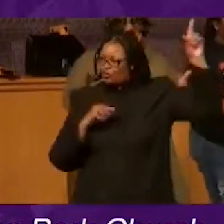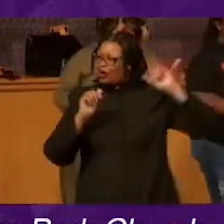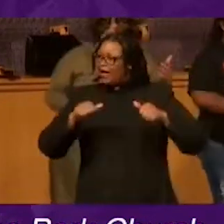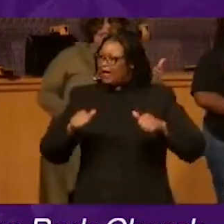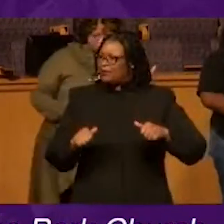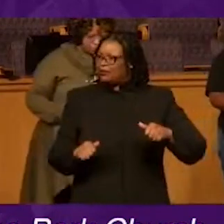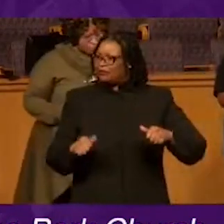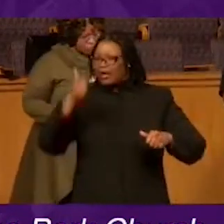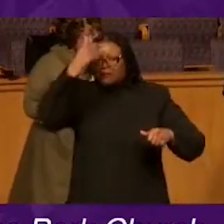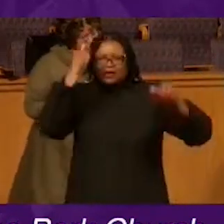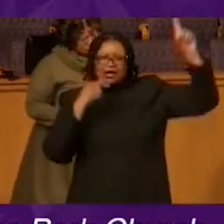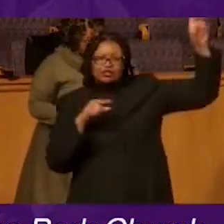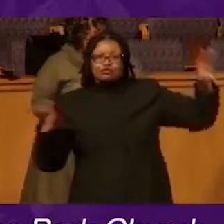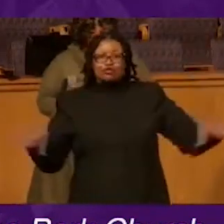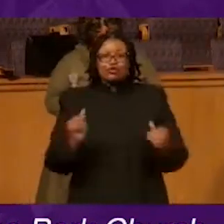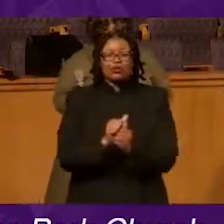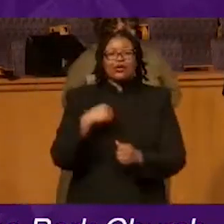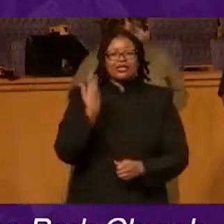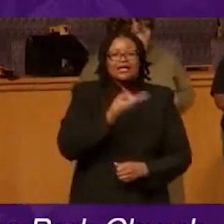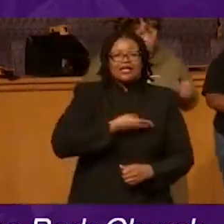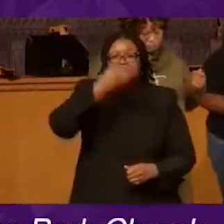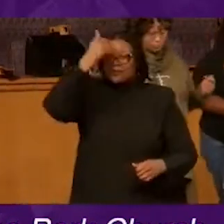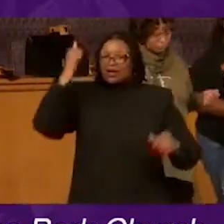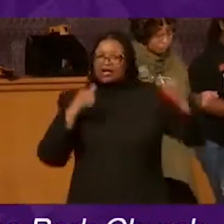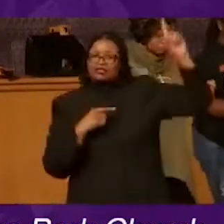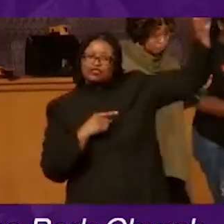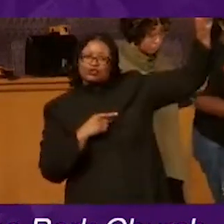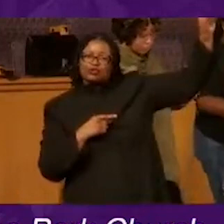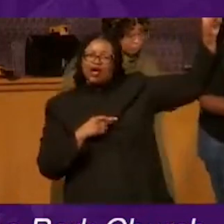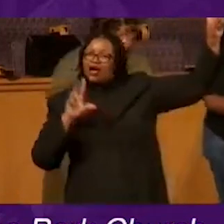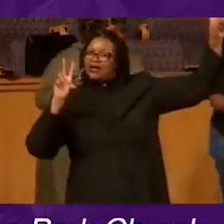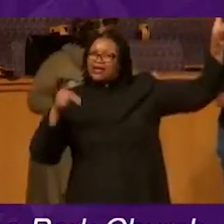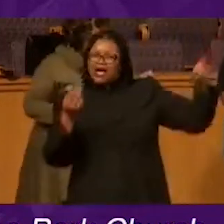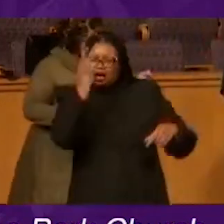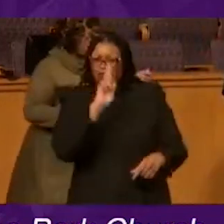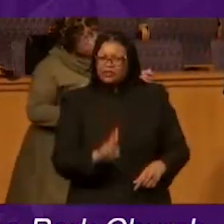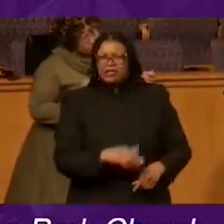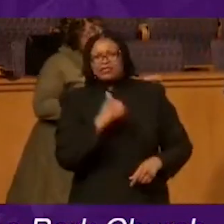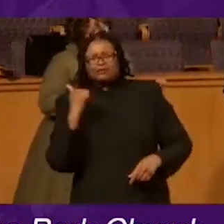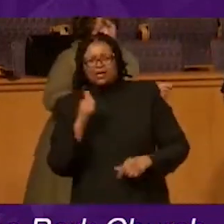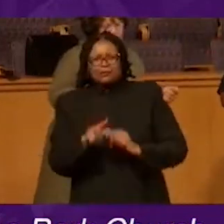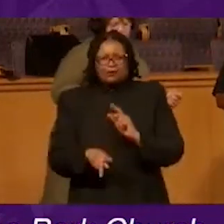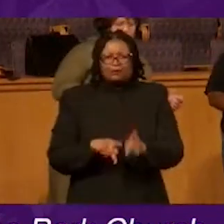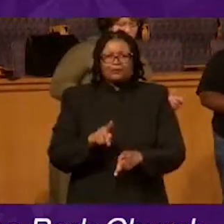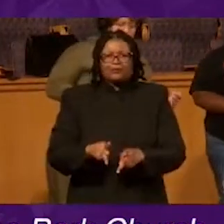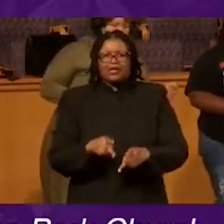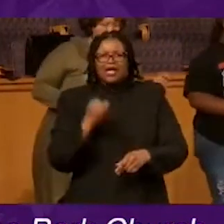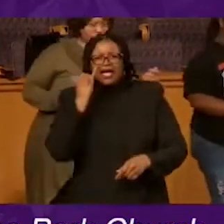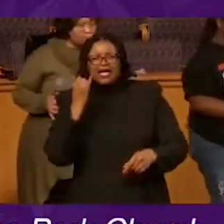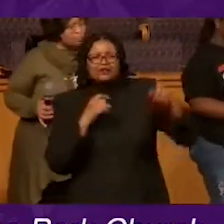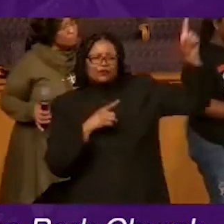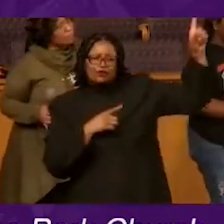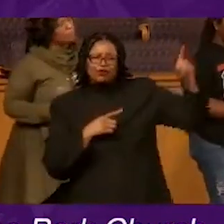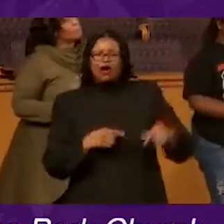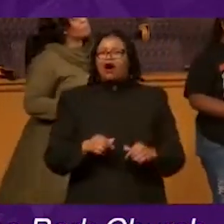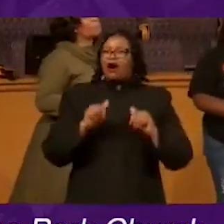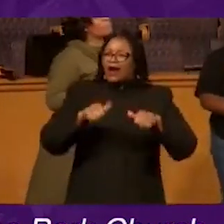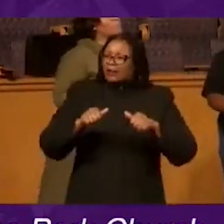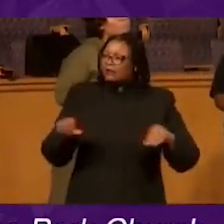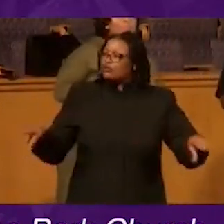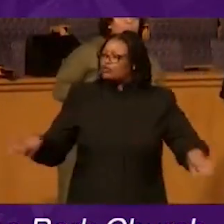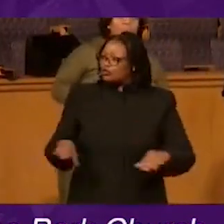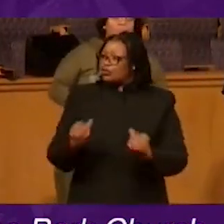us. And because you are not a respecter of persons, if you are able to deal with